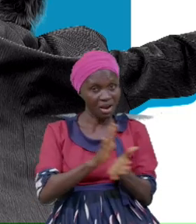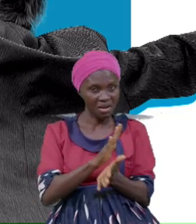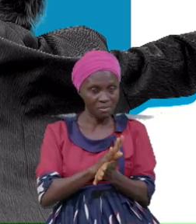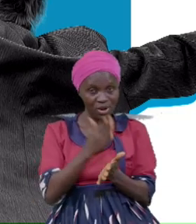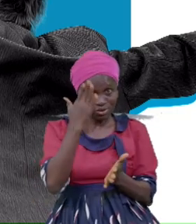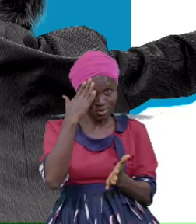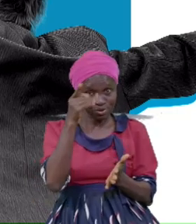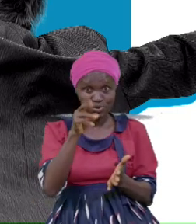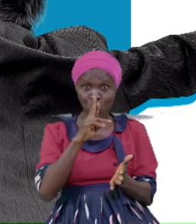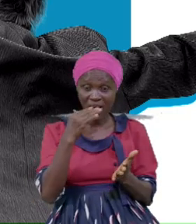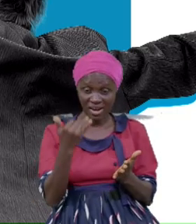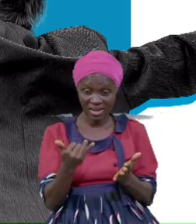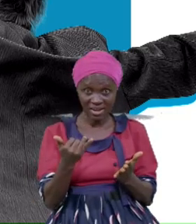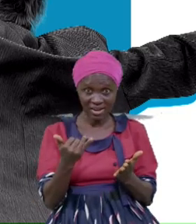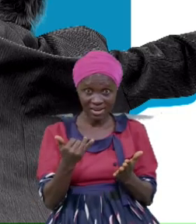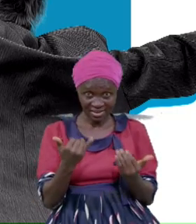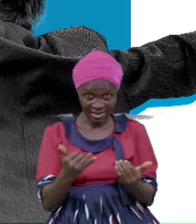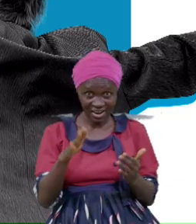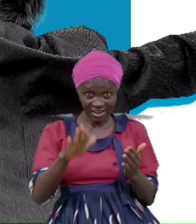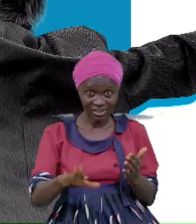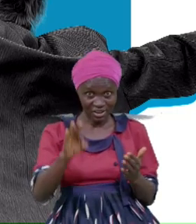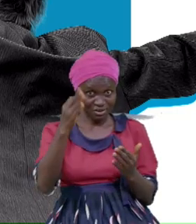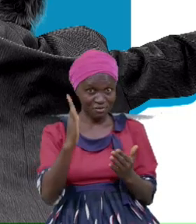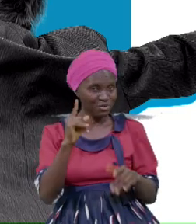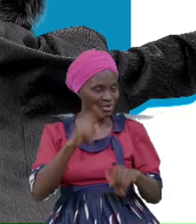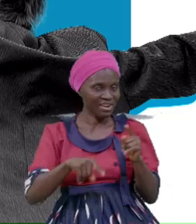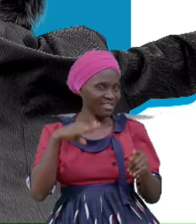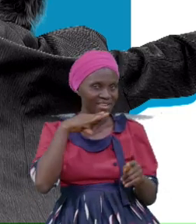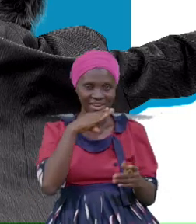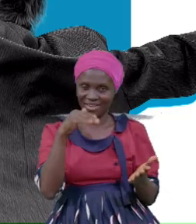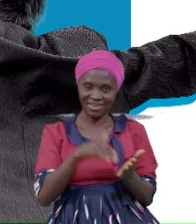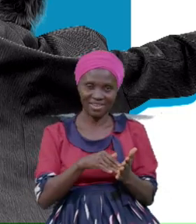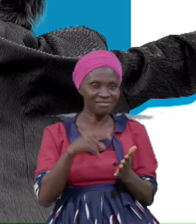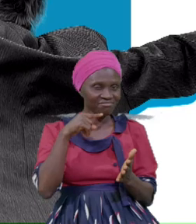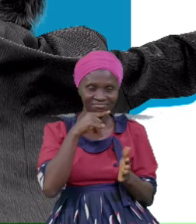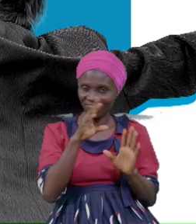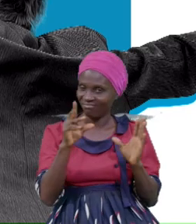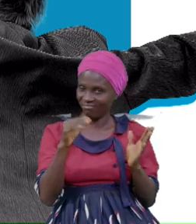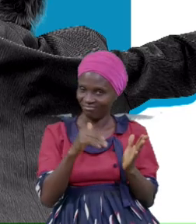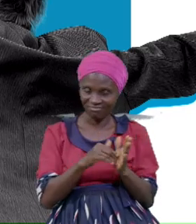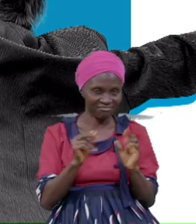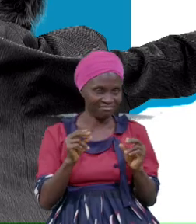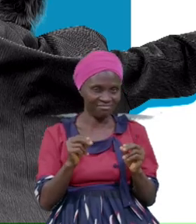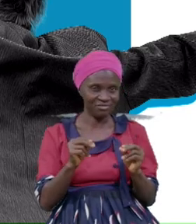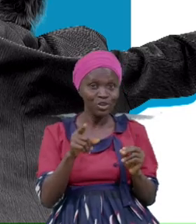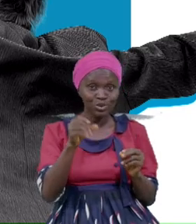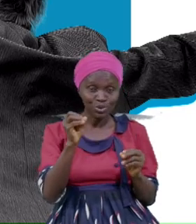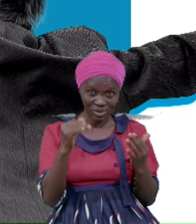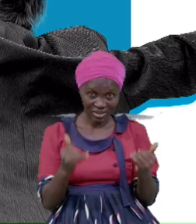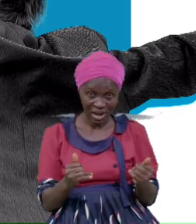tell lies anymore. So tell them everything about